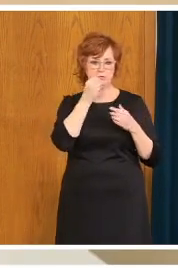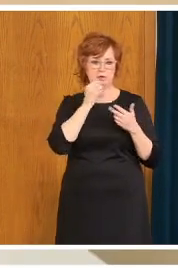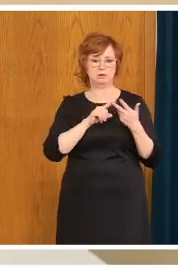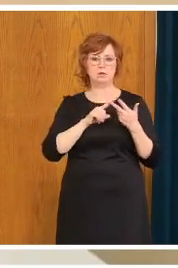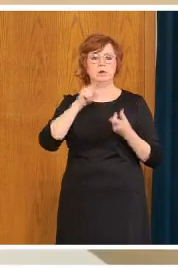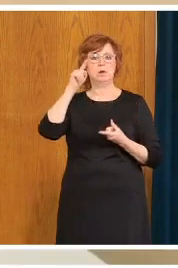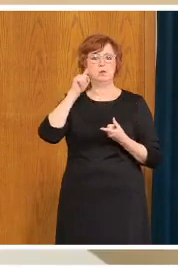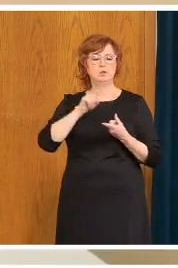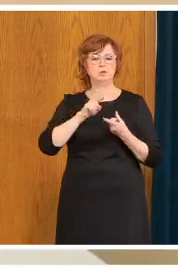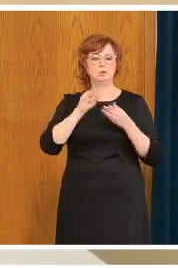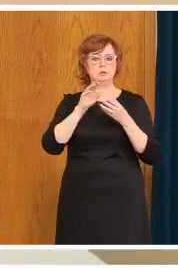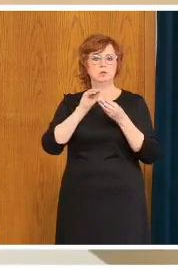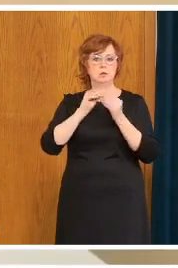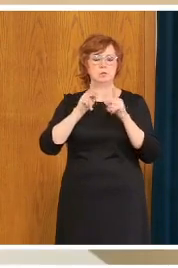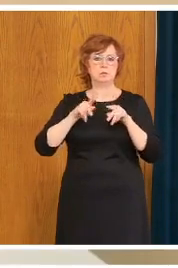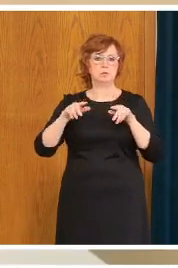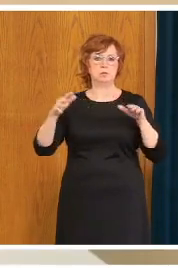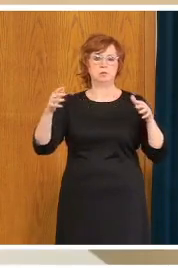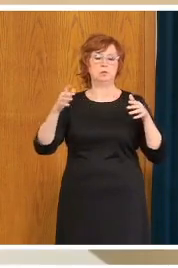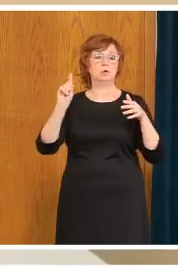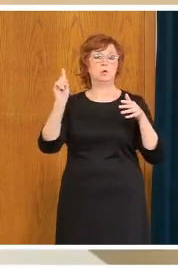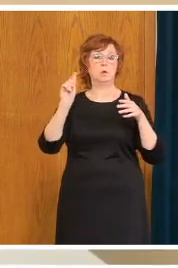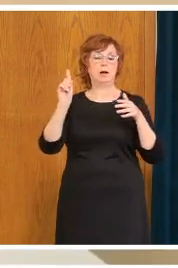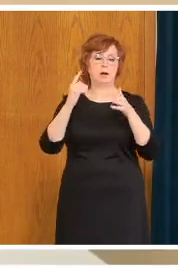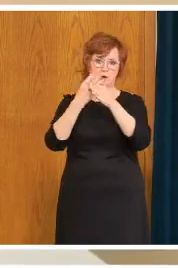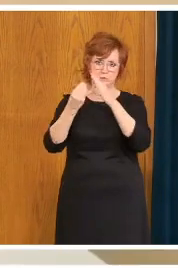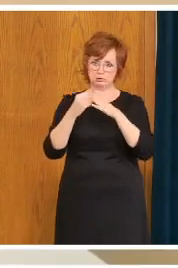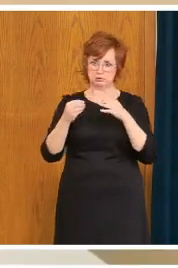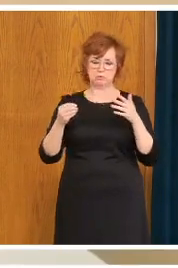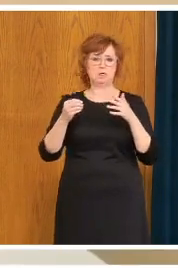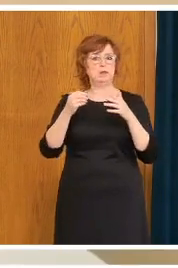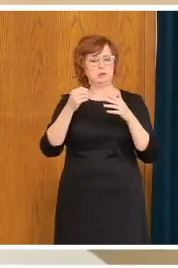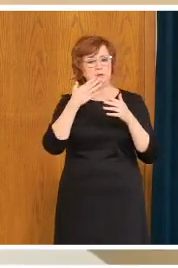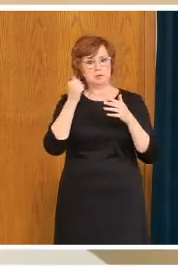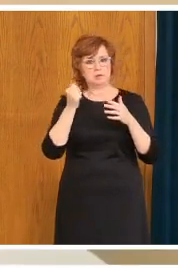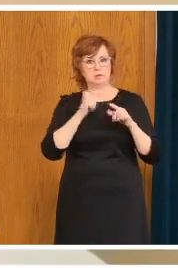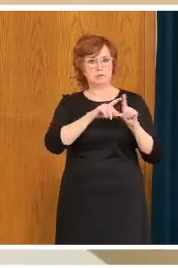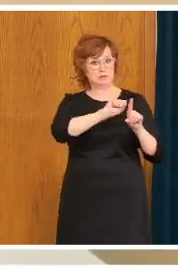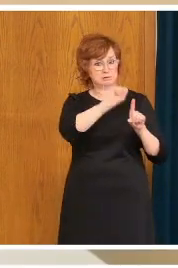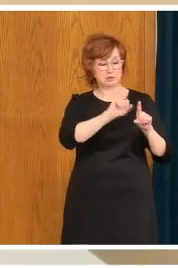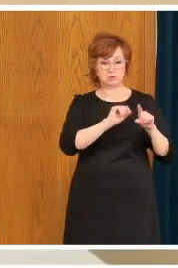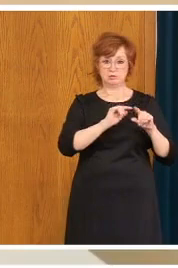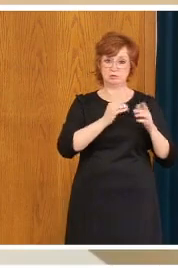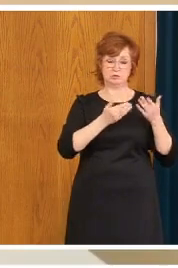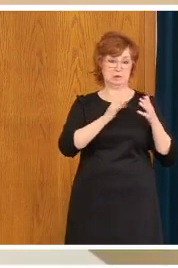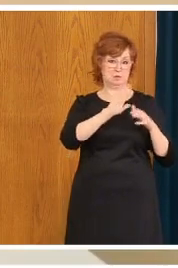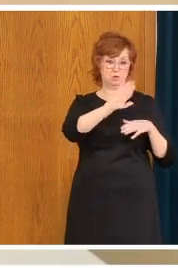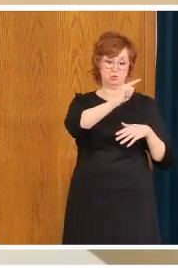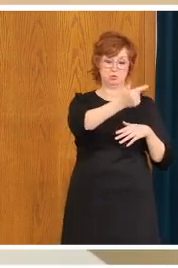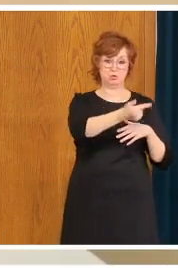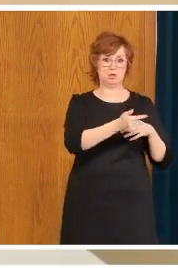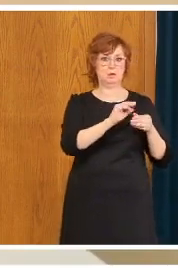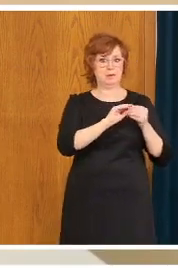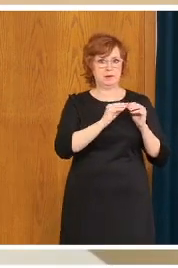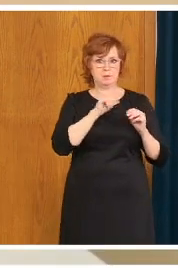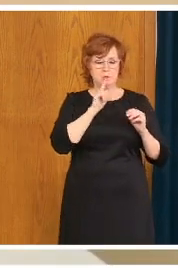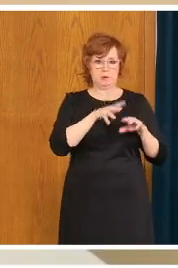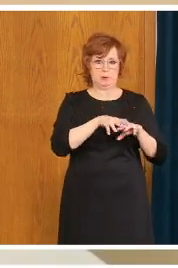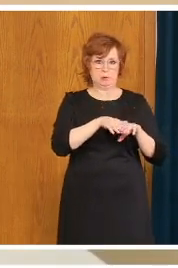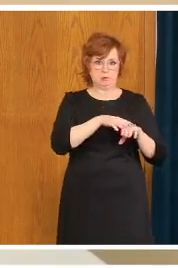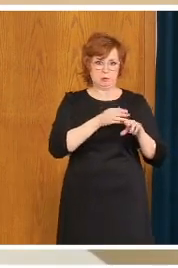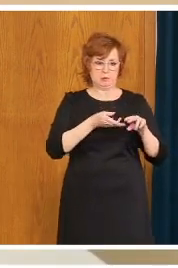outdoors more than indoors, all of those are going to be critical because Saskatoon is at the cusp in terms of it is trending up slowly, but